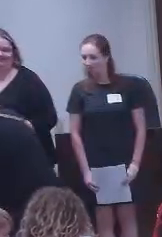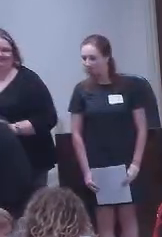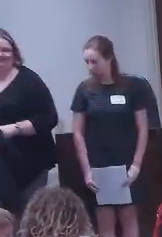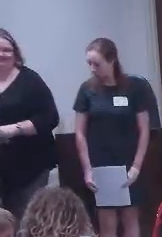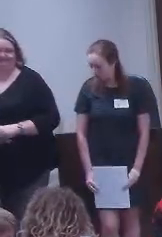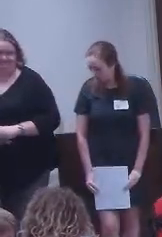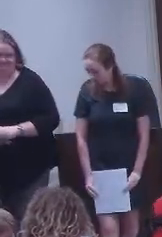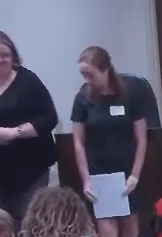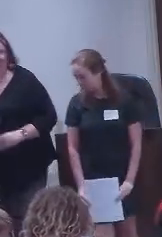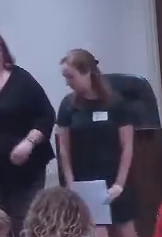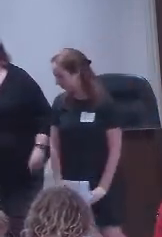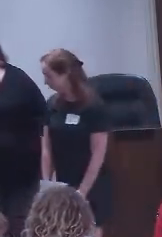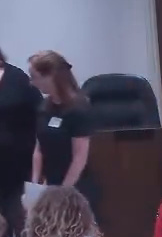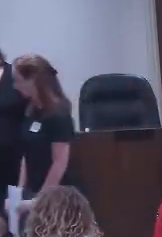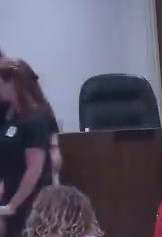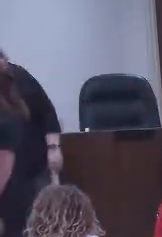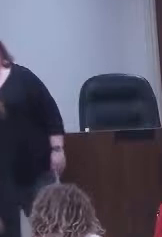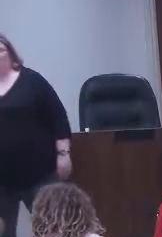Greta Linzer.